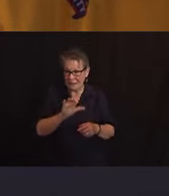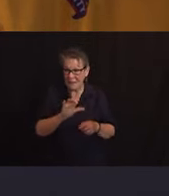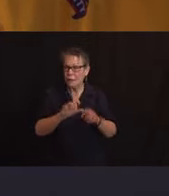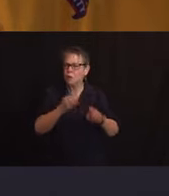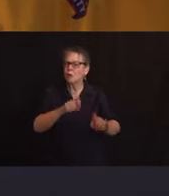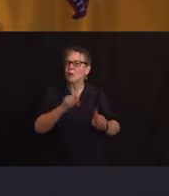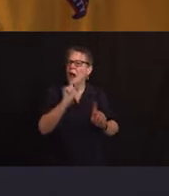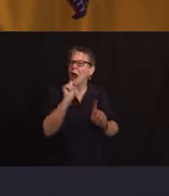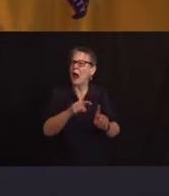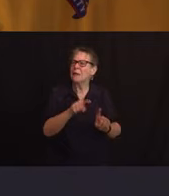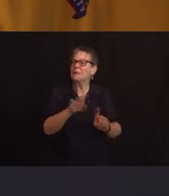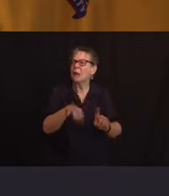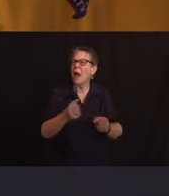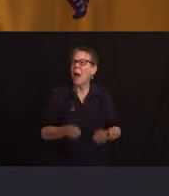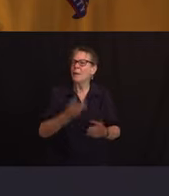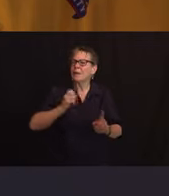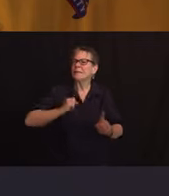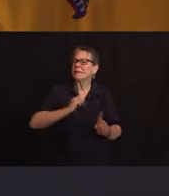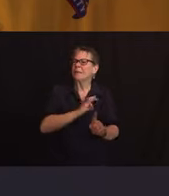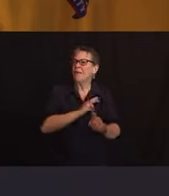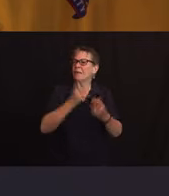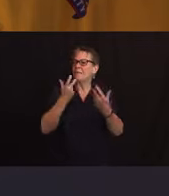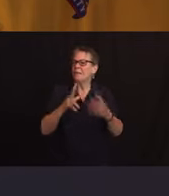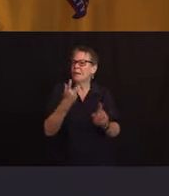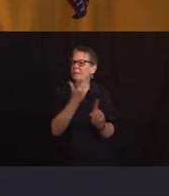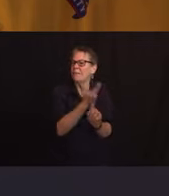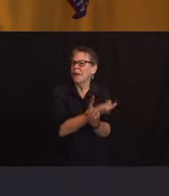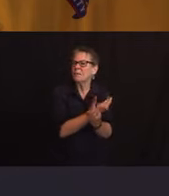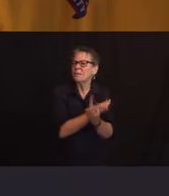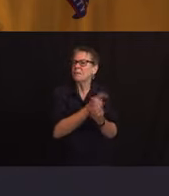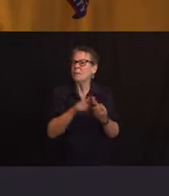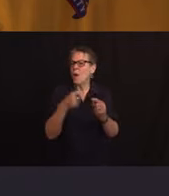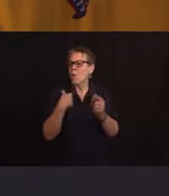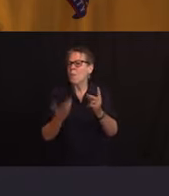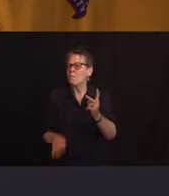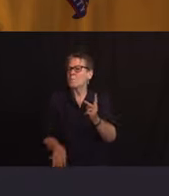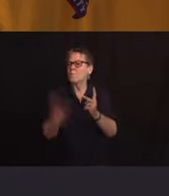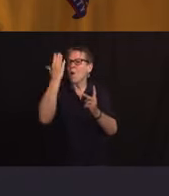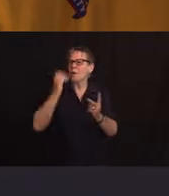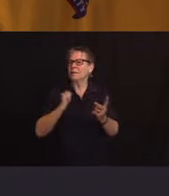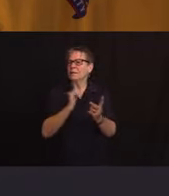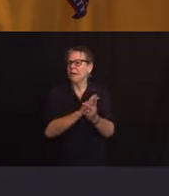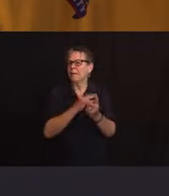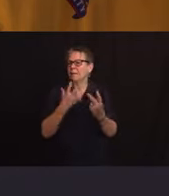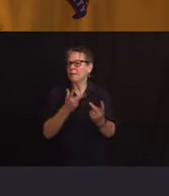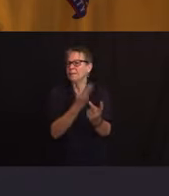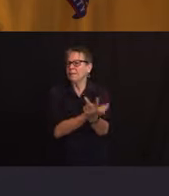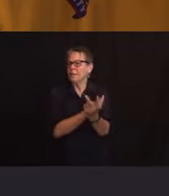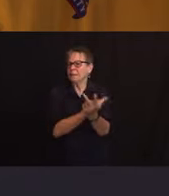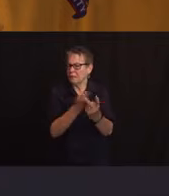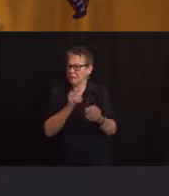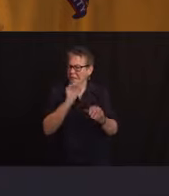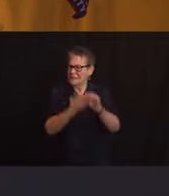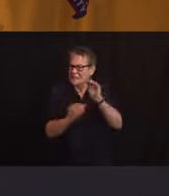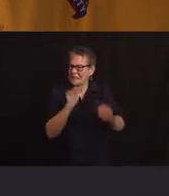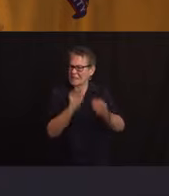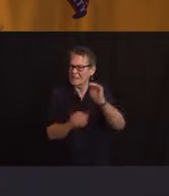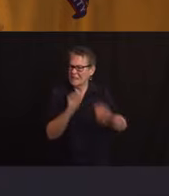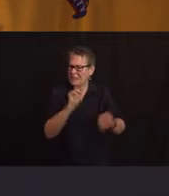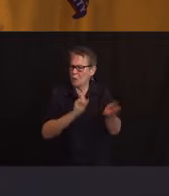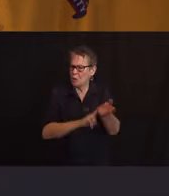what the plan is to get that number to an acceptable level. Because residents, and with the support of their families, have